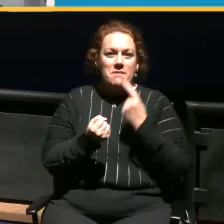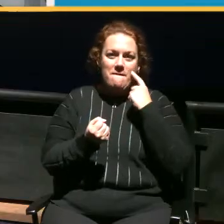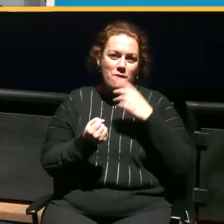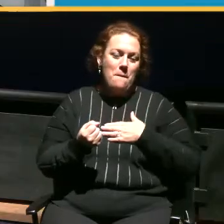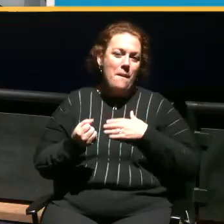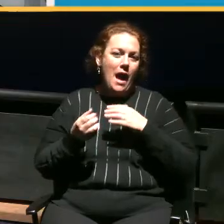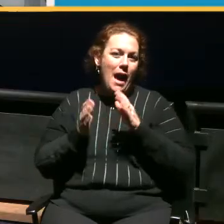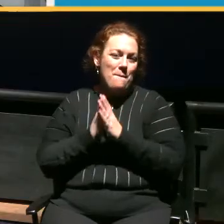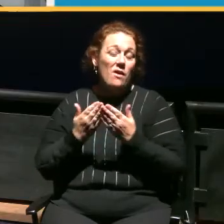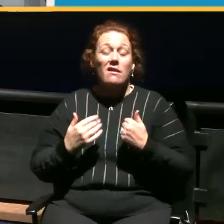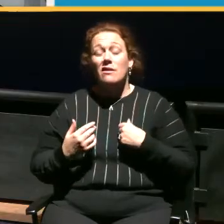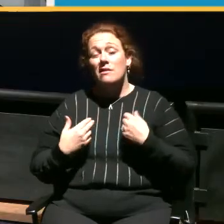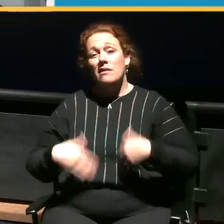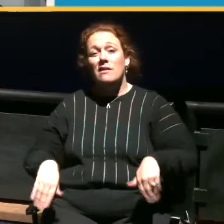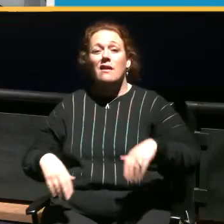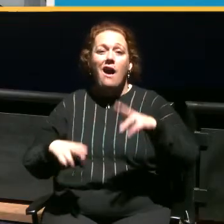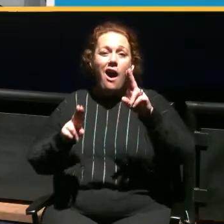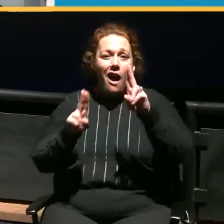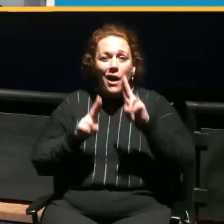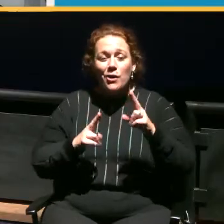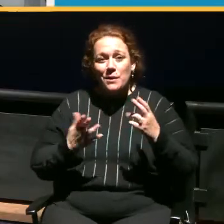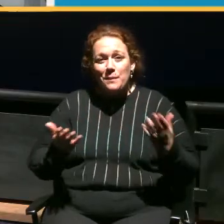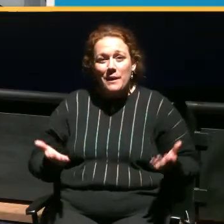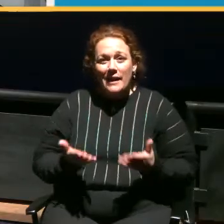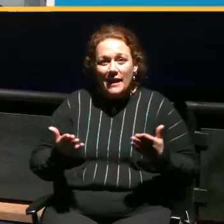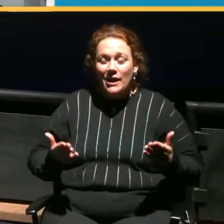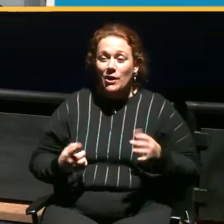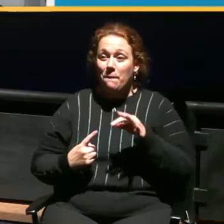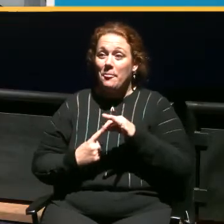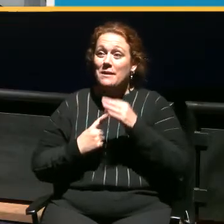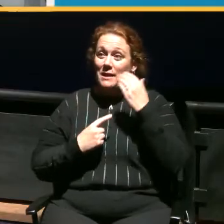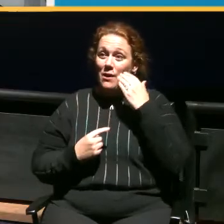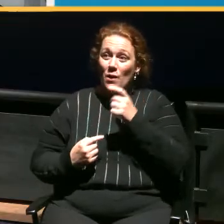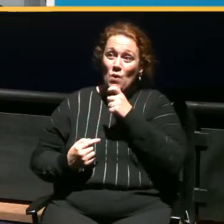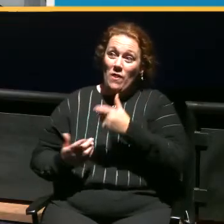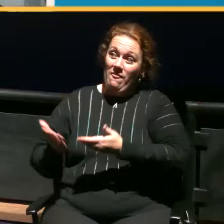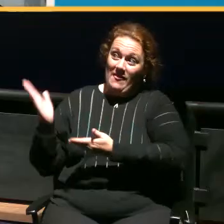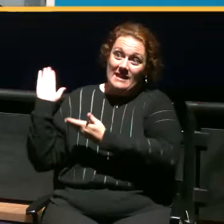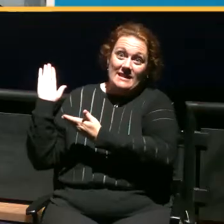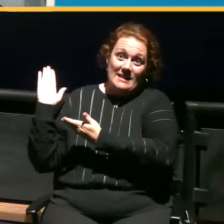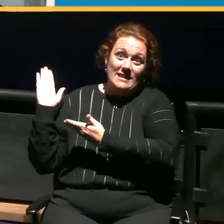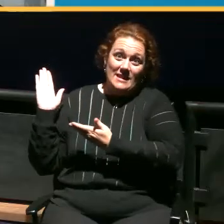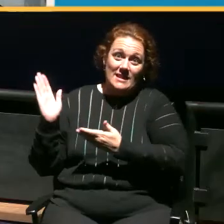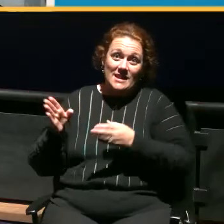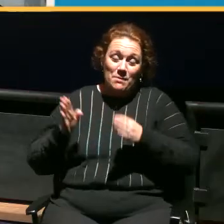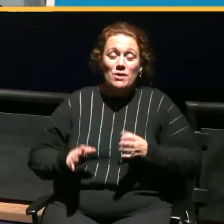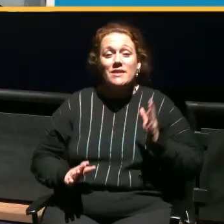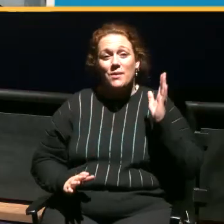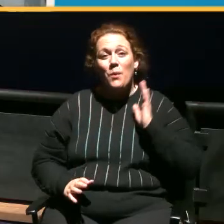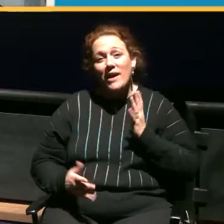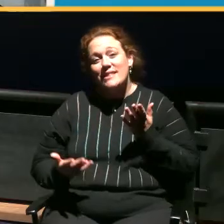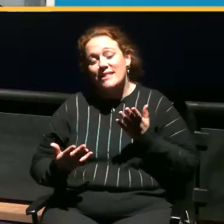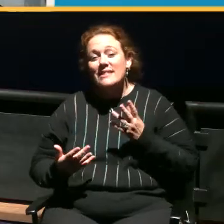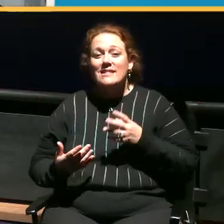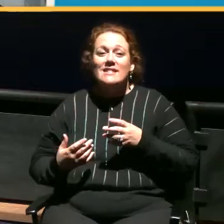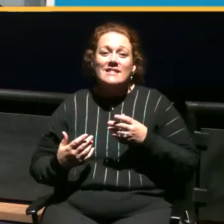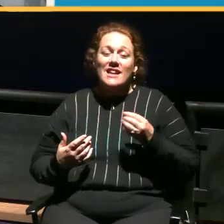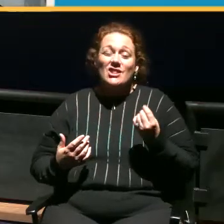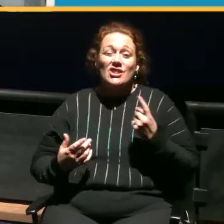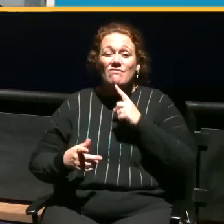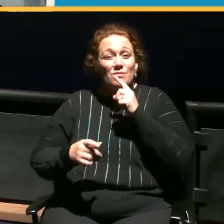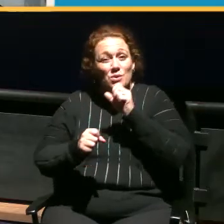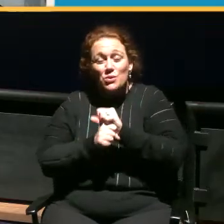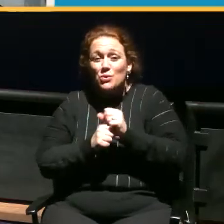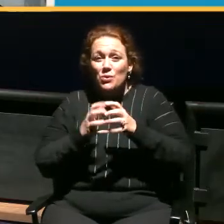me to be here, especially knowing who this person was, and just a